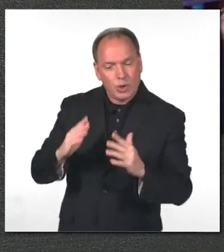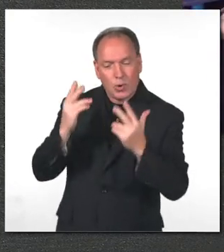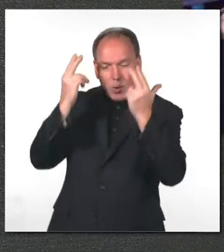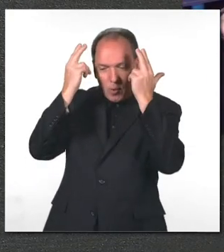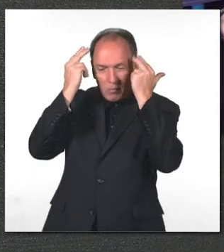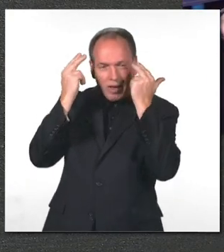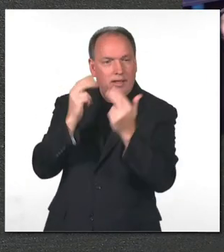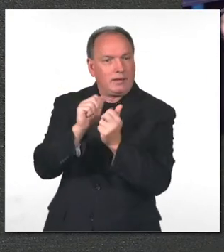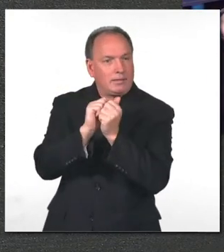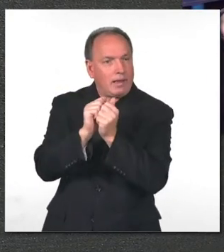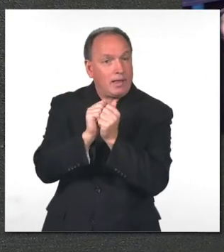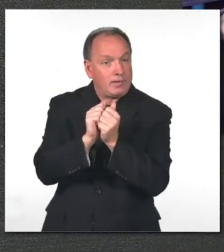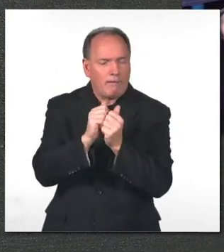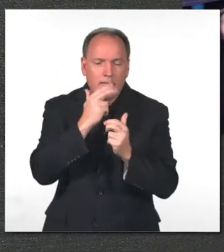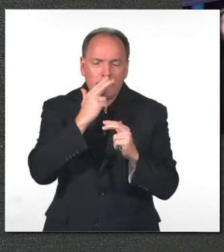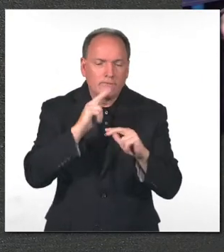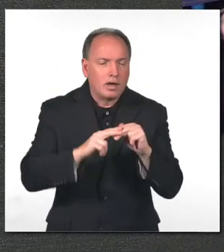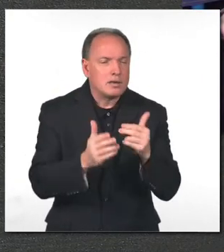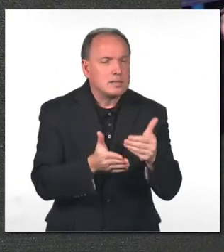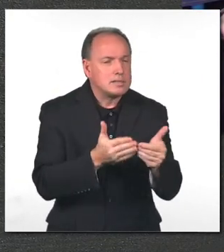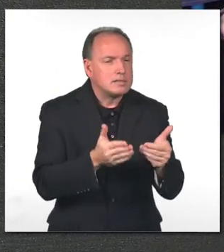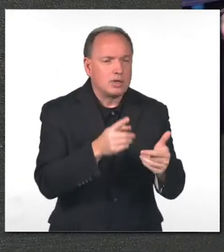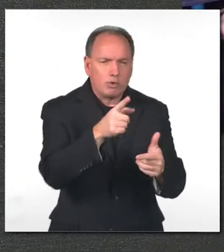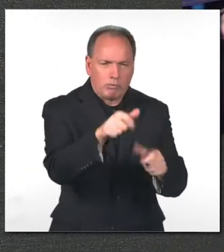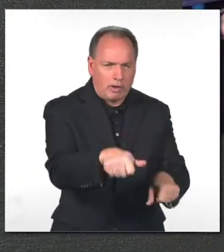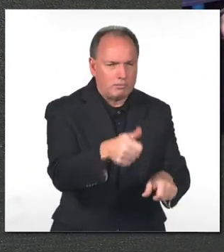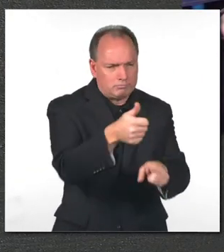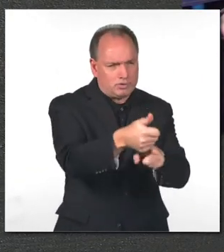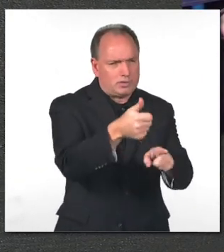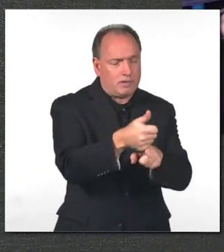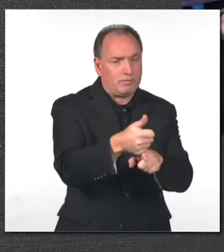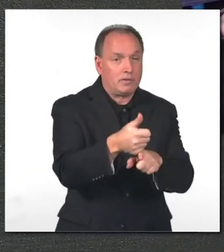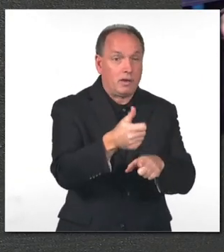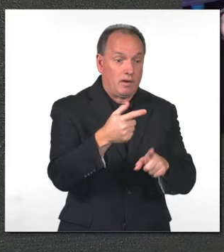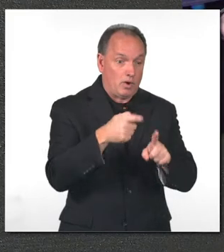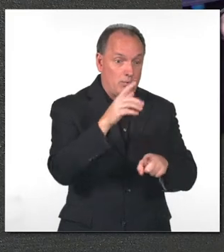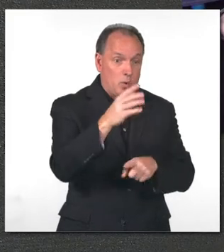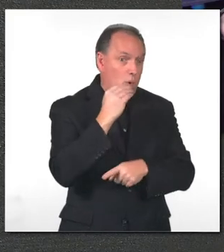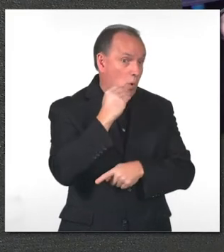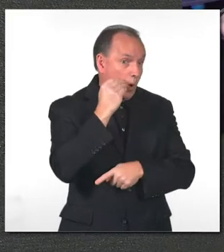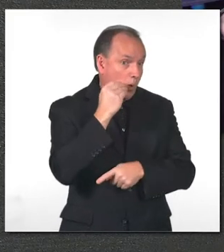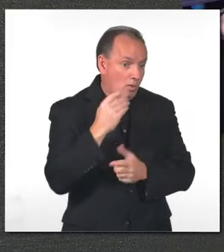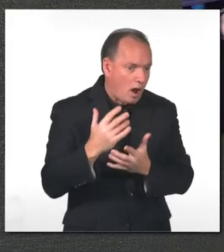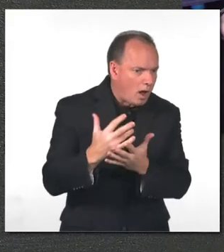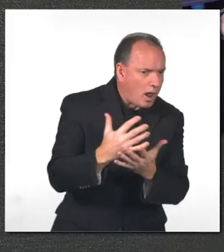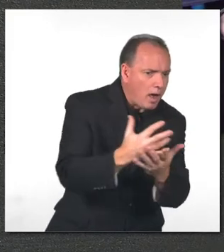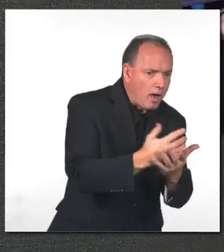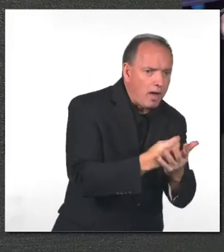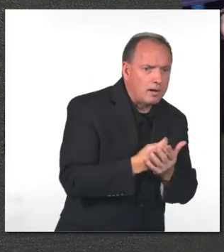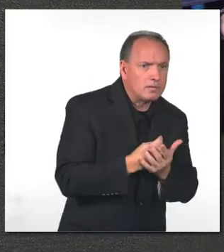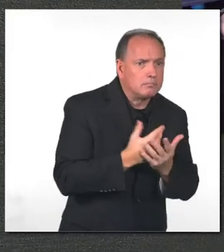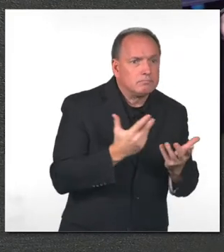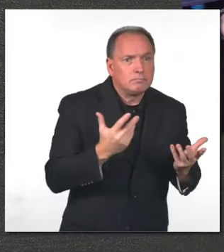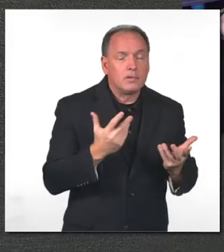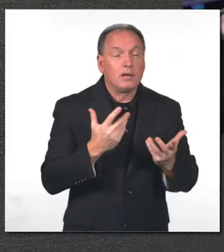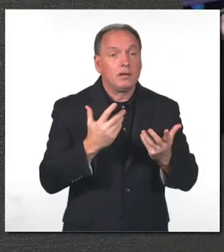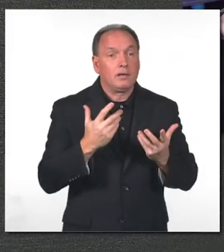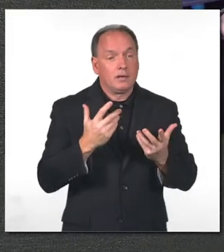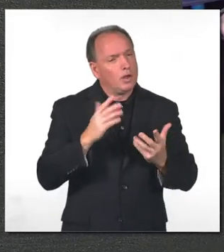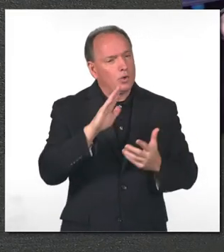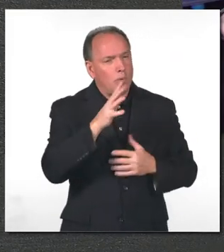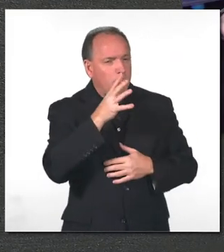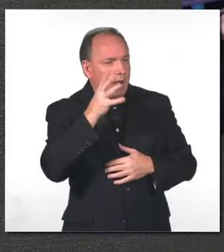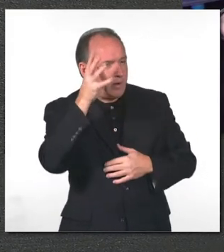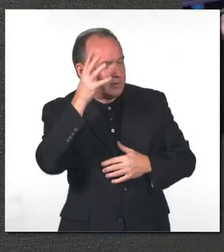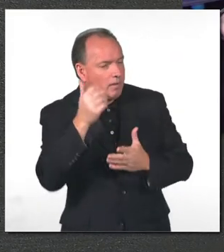This is a fun, easy craft that you can do at home with just a few things that you gather around your house. And a grown-up